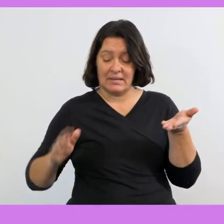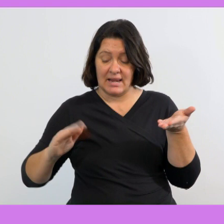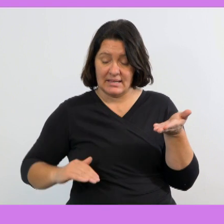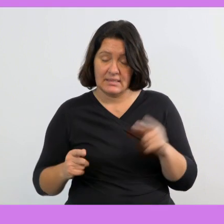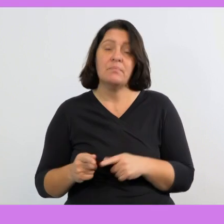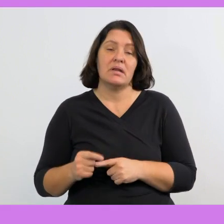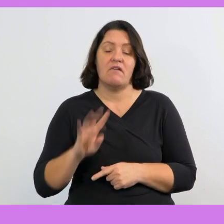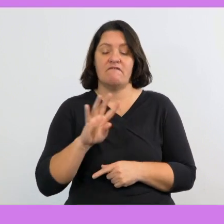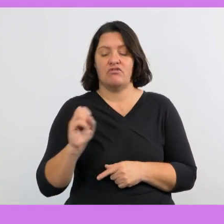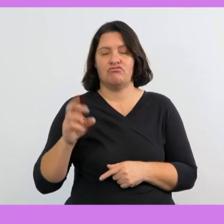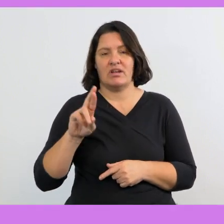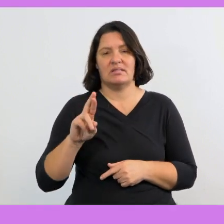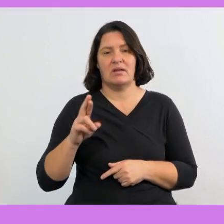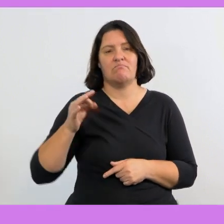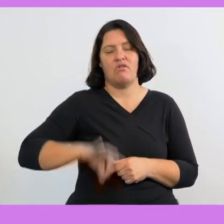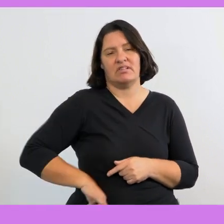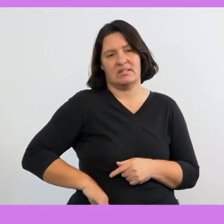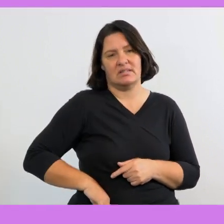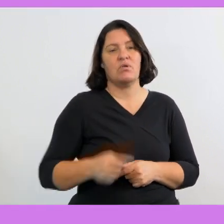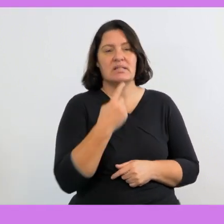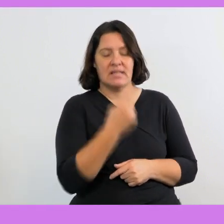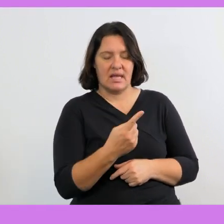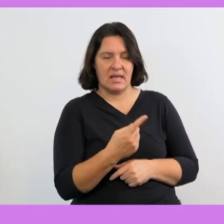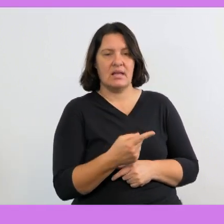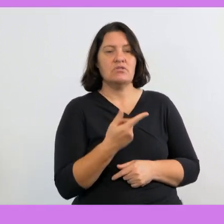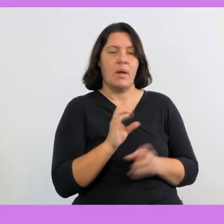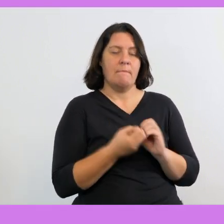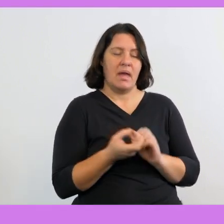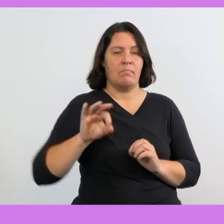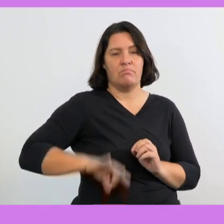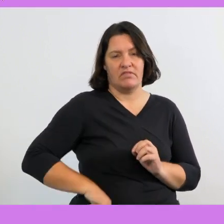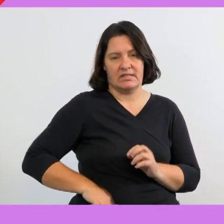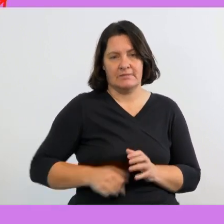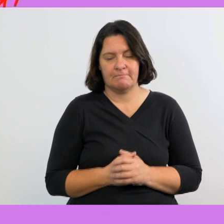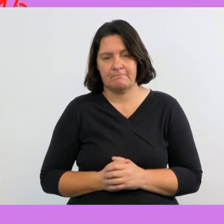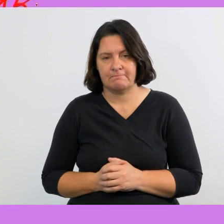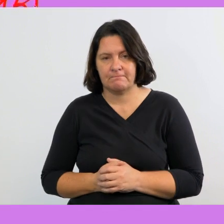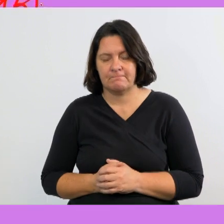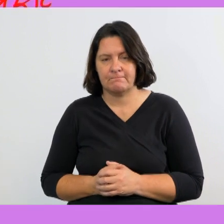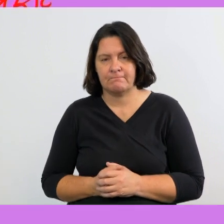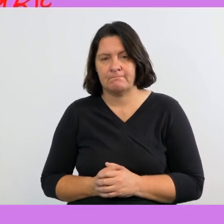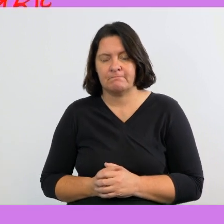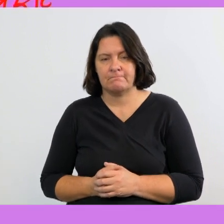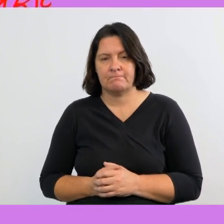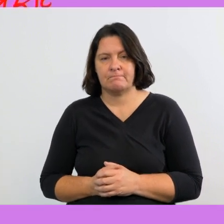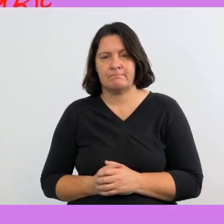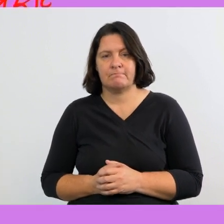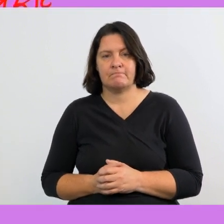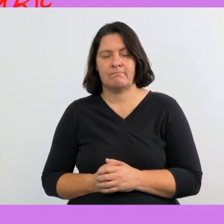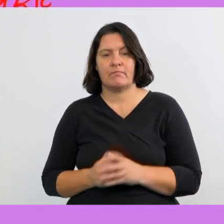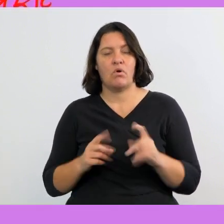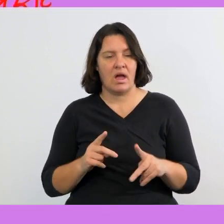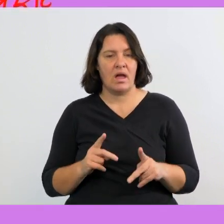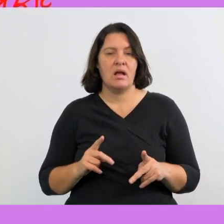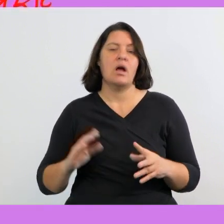expenses, so that will give us 400 rand. So therefore, we can say that she's making a profit.